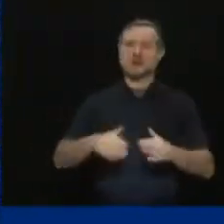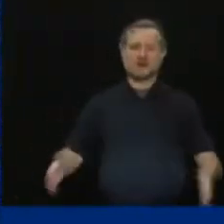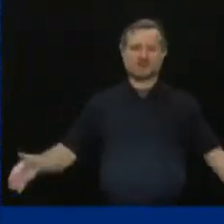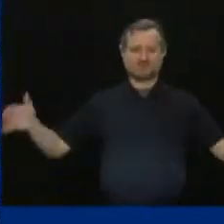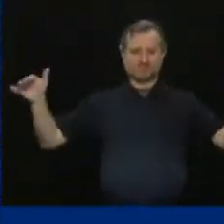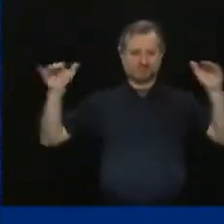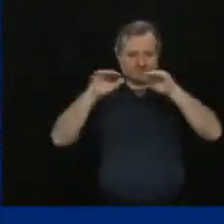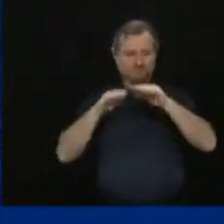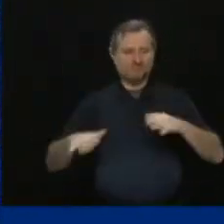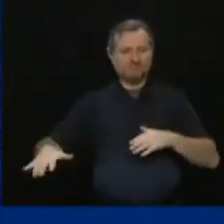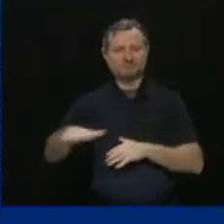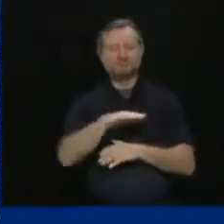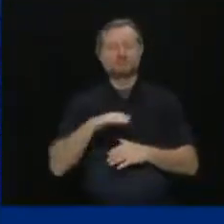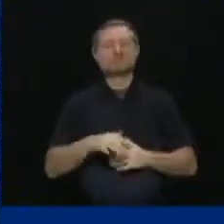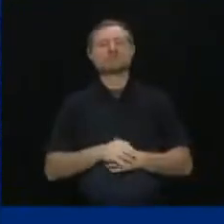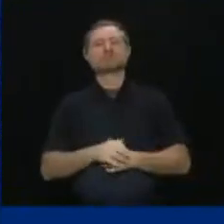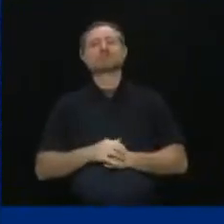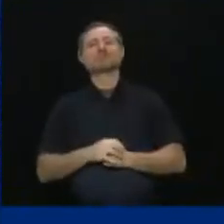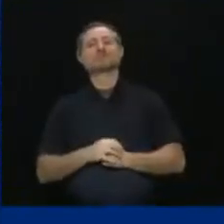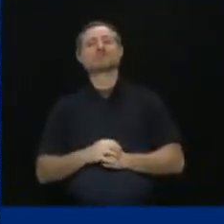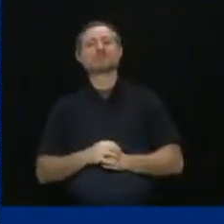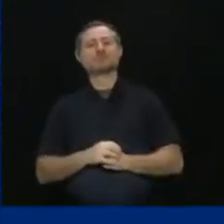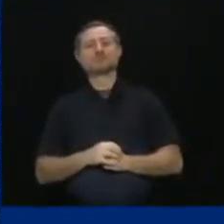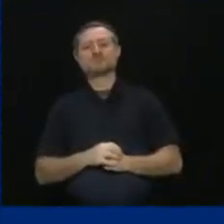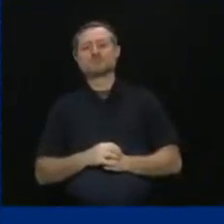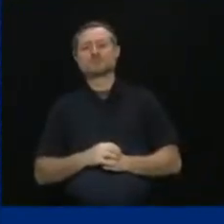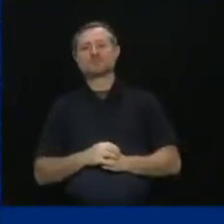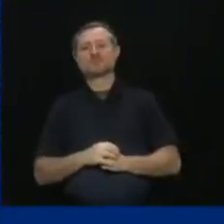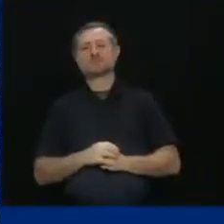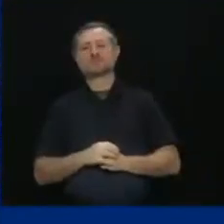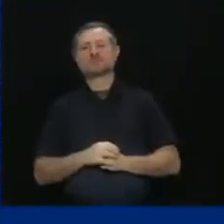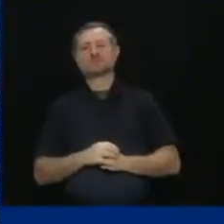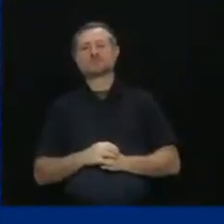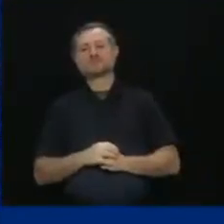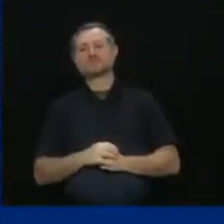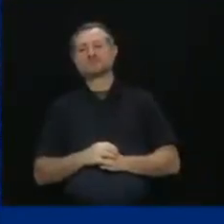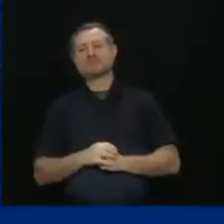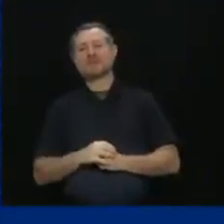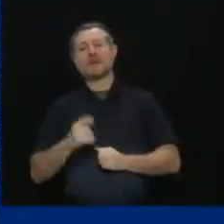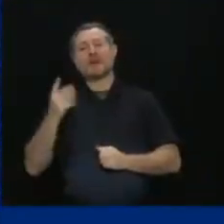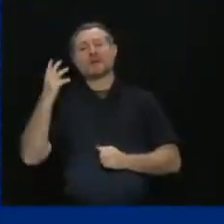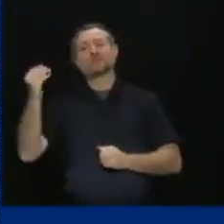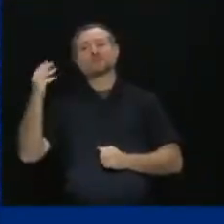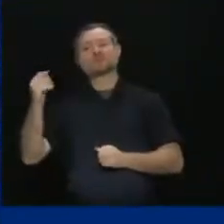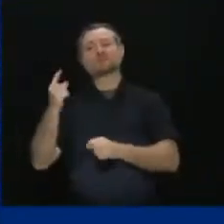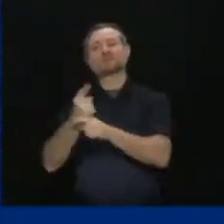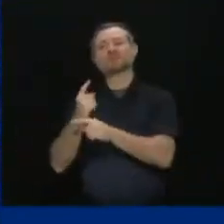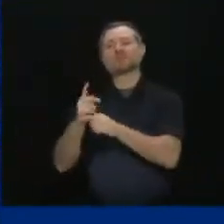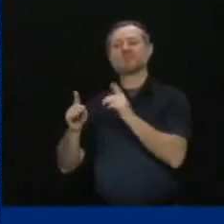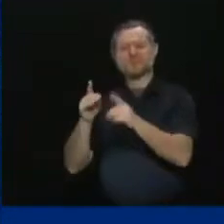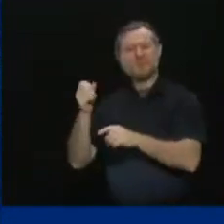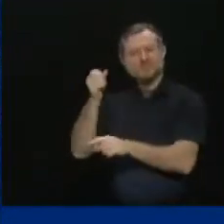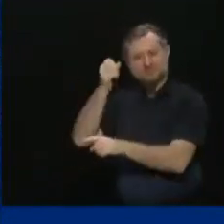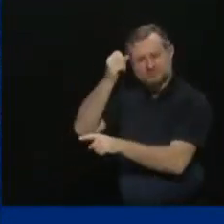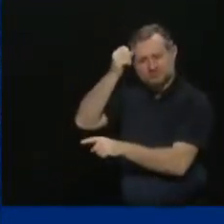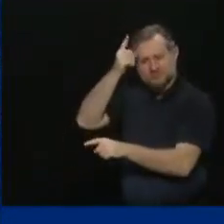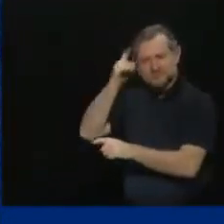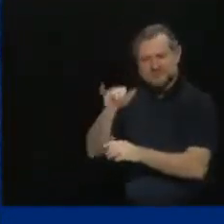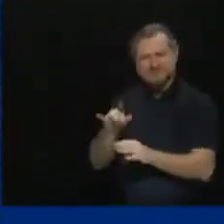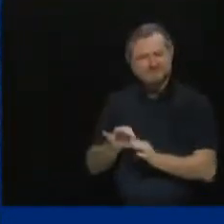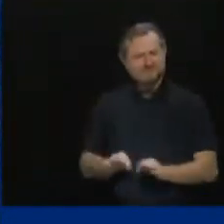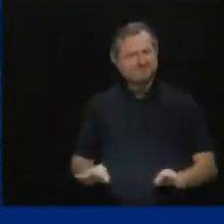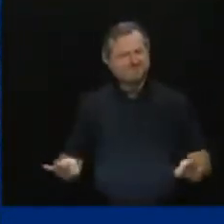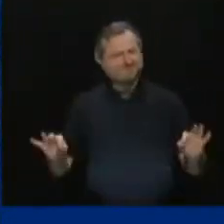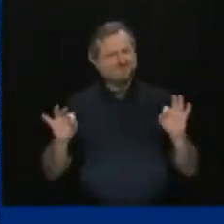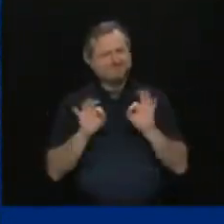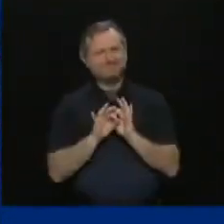I don't know how much the outside world, outside of this room, understands how big of a deal that's going to be. When